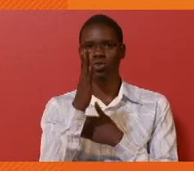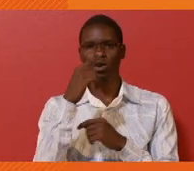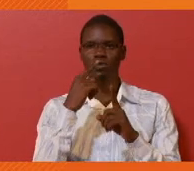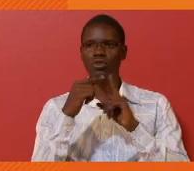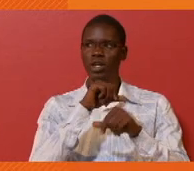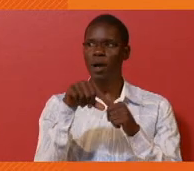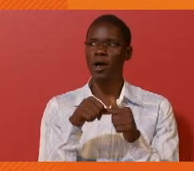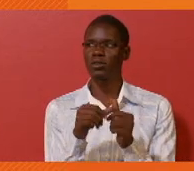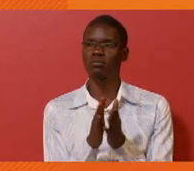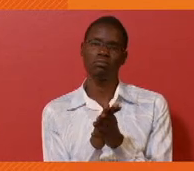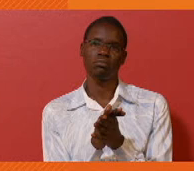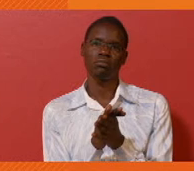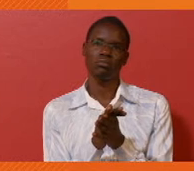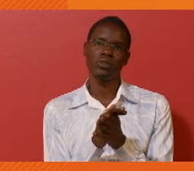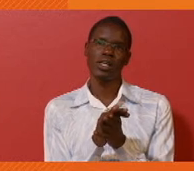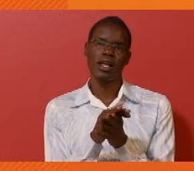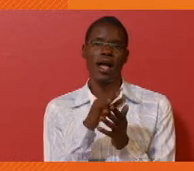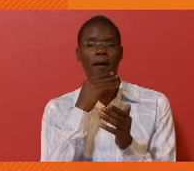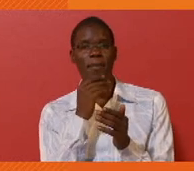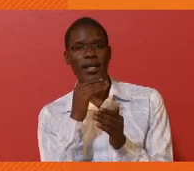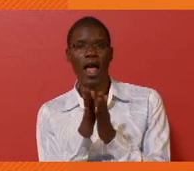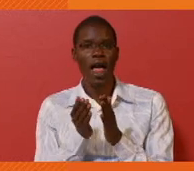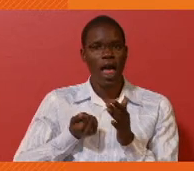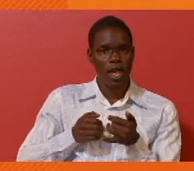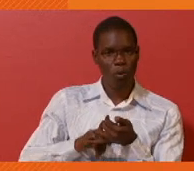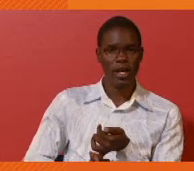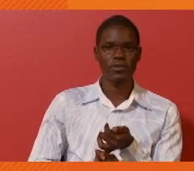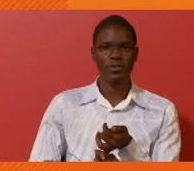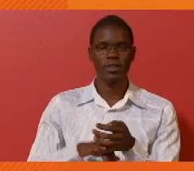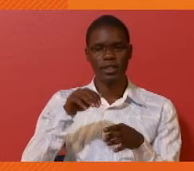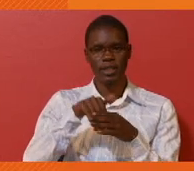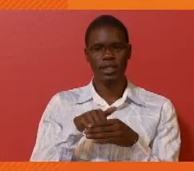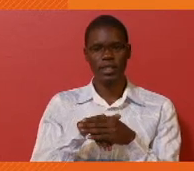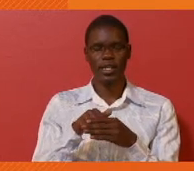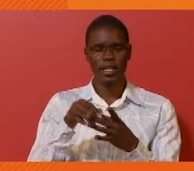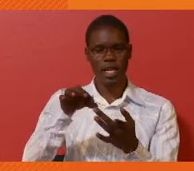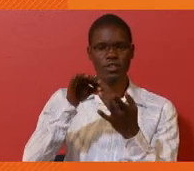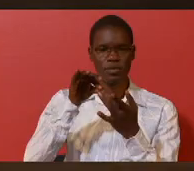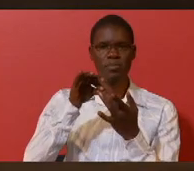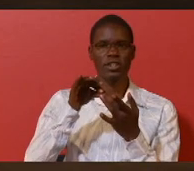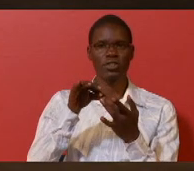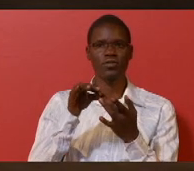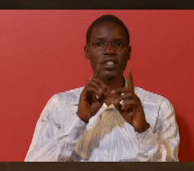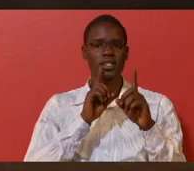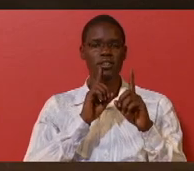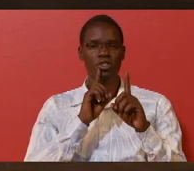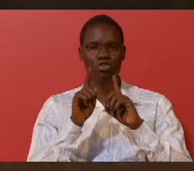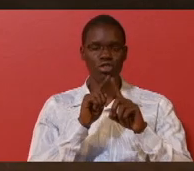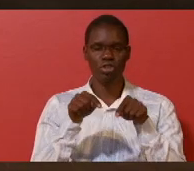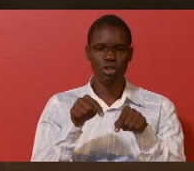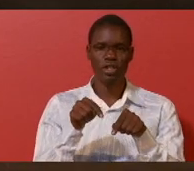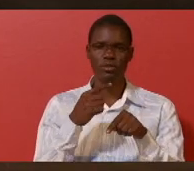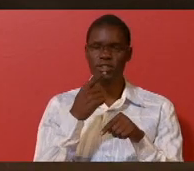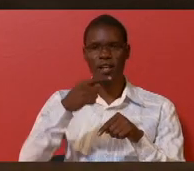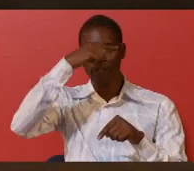about? A man and his wife. In this specific instance, it's speaking about the